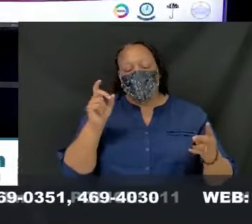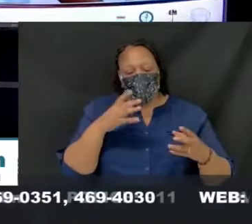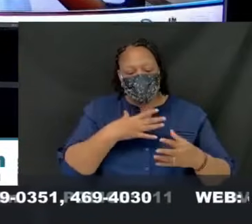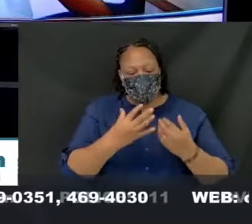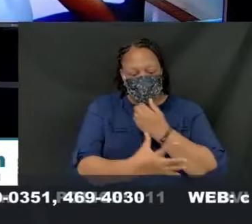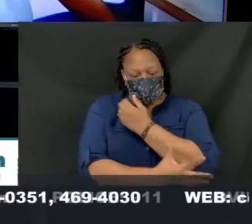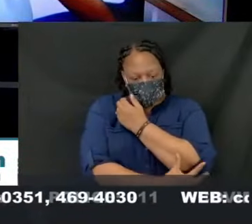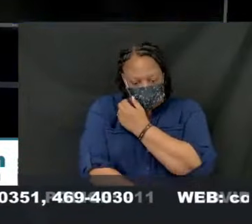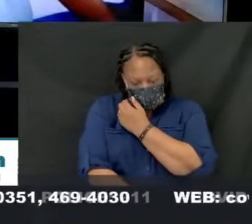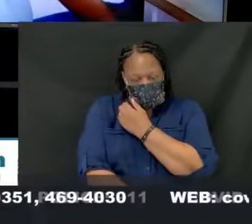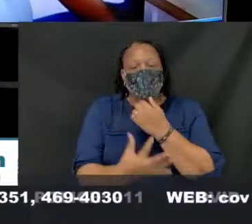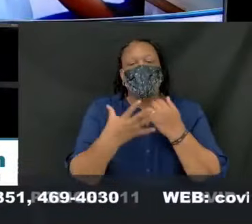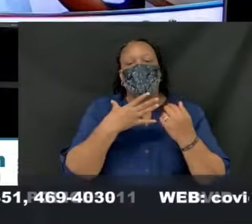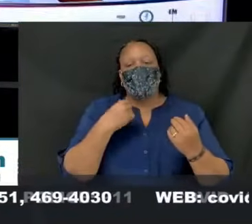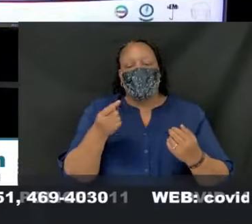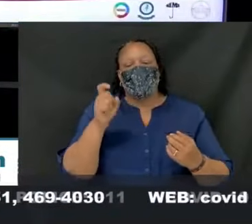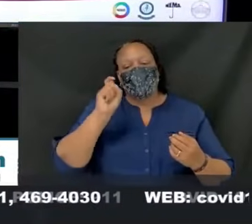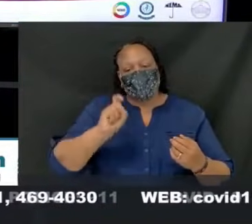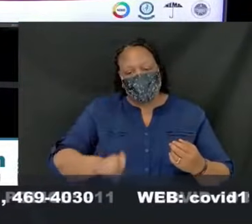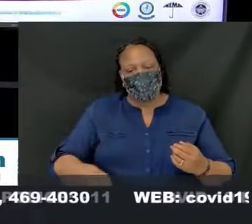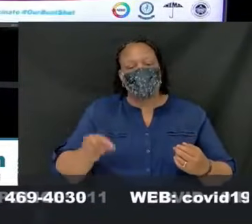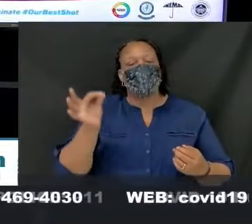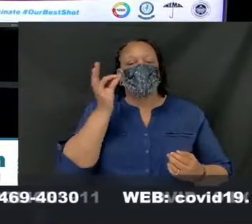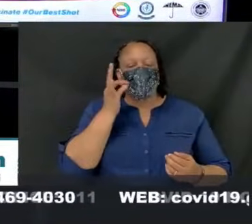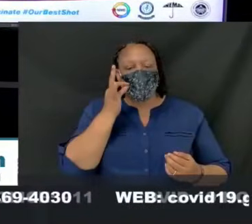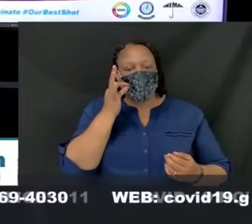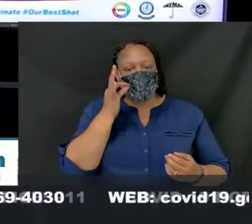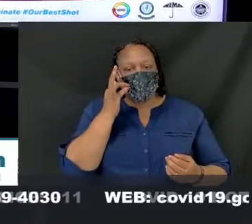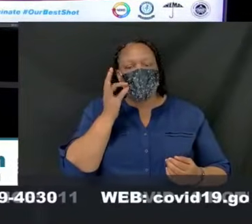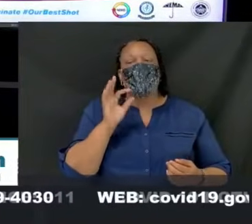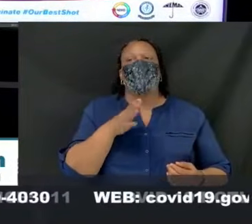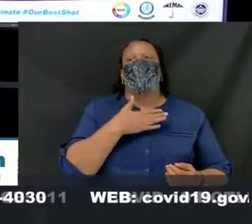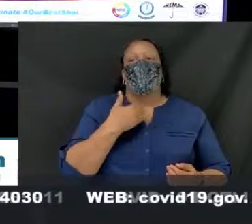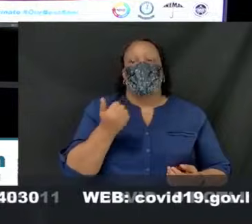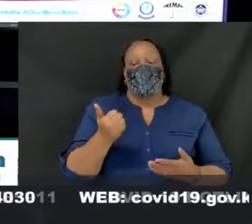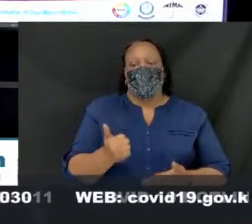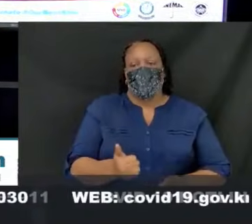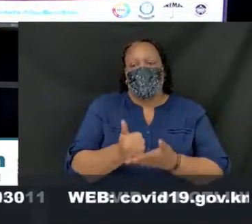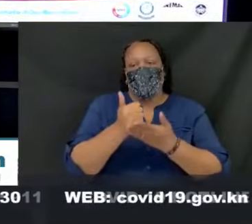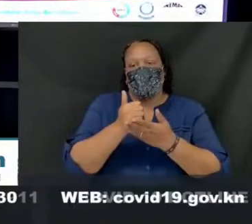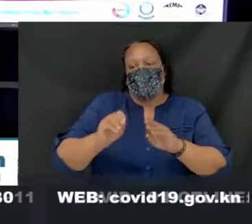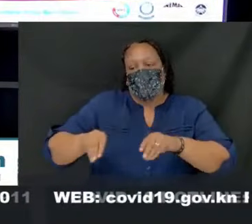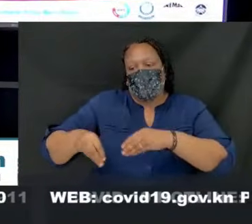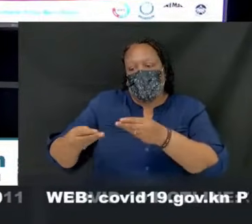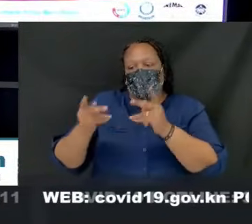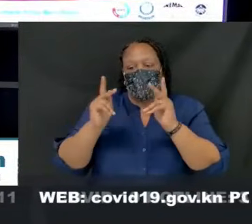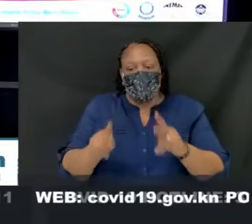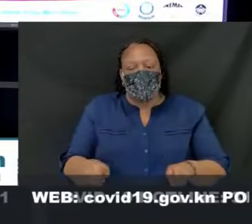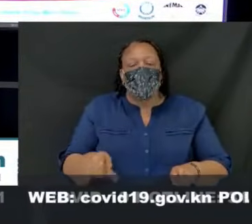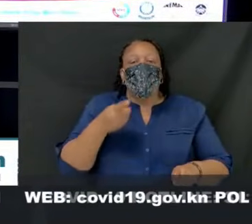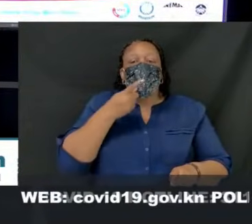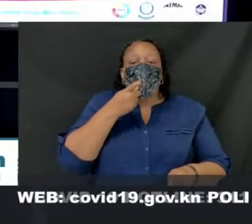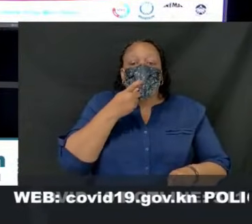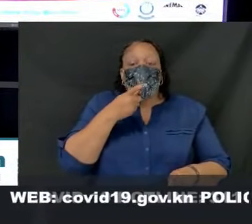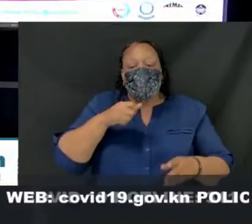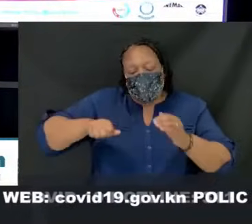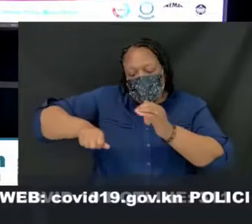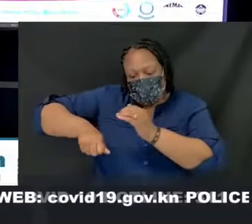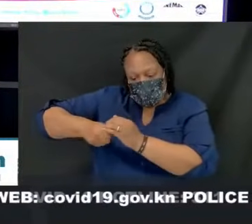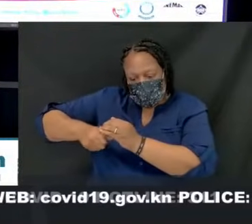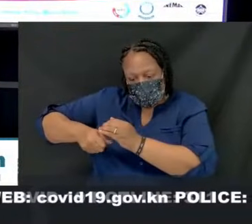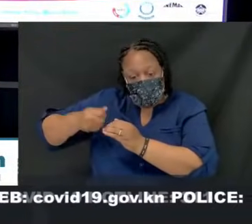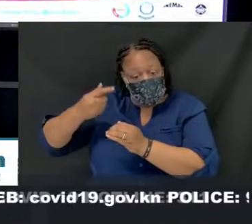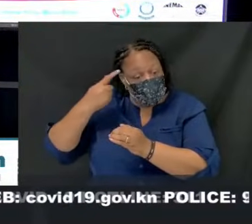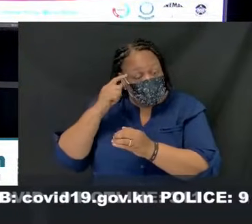either the items to cook or they need a hot meal. So hot meals are still being provided by social